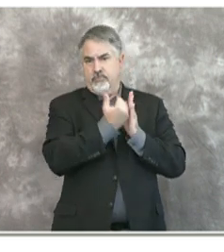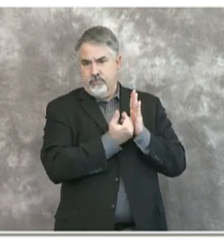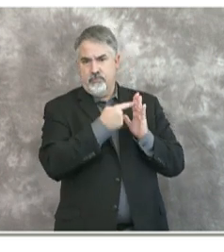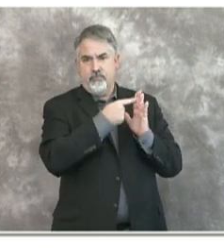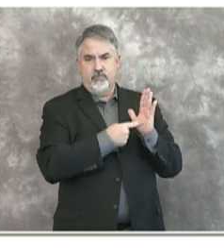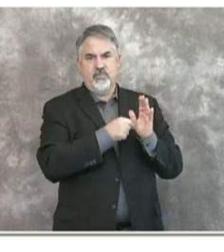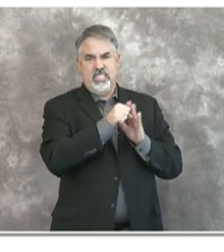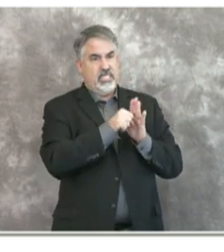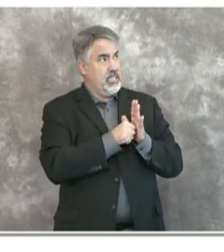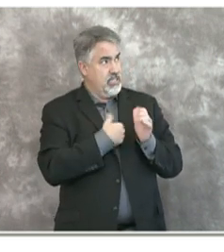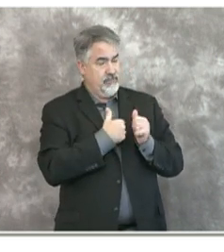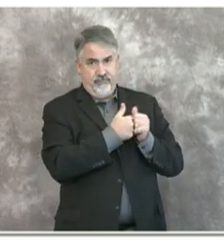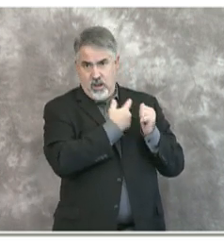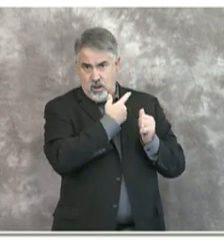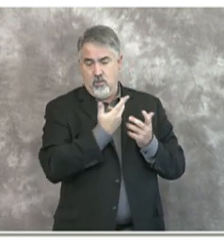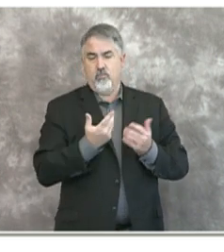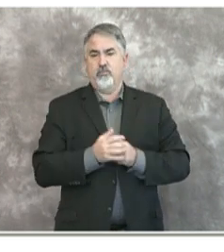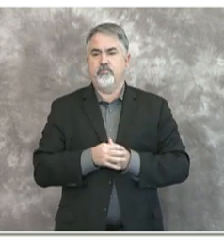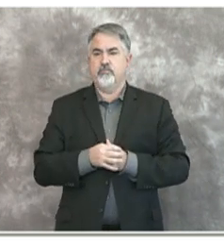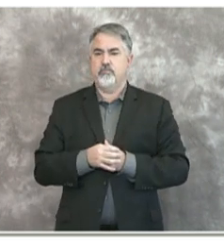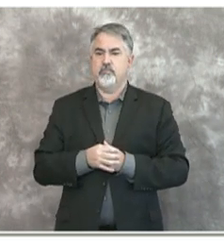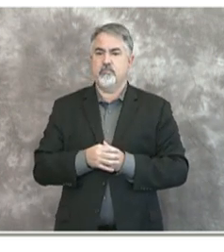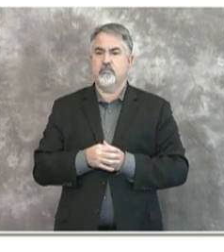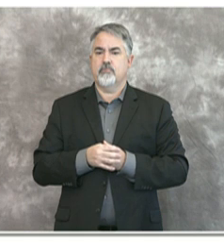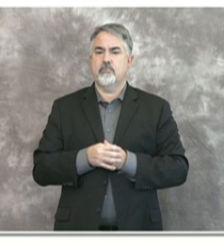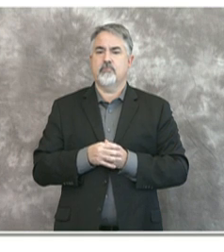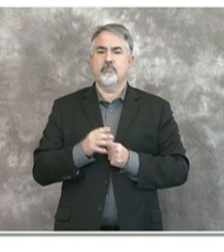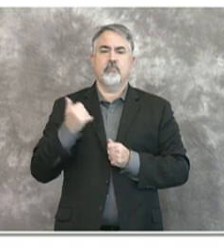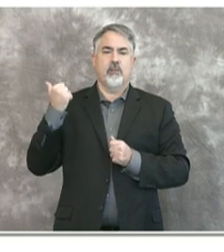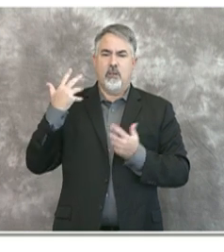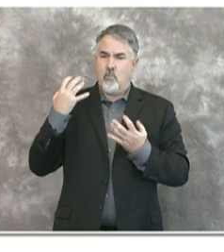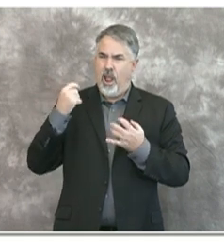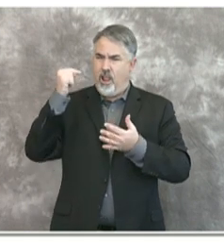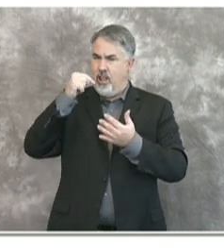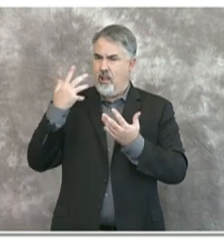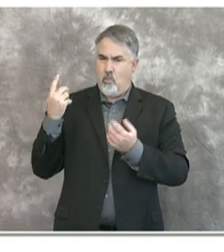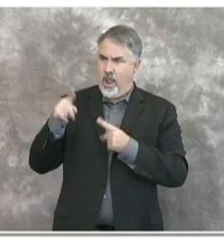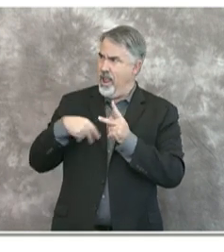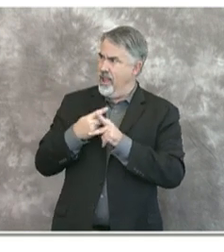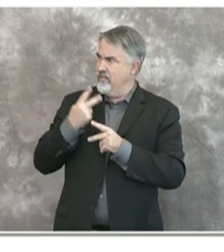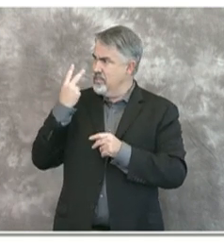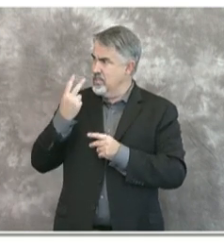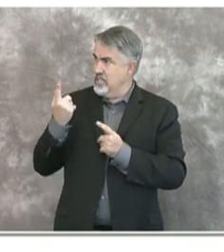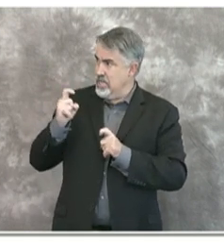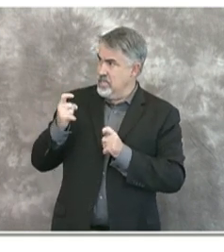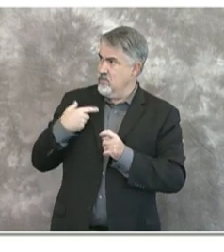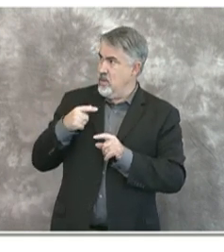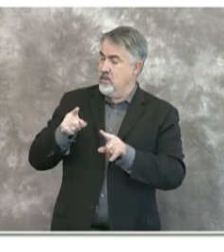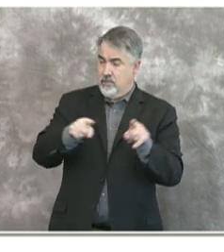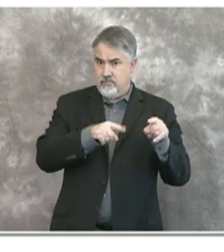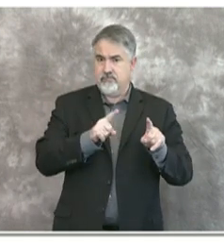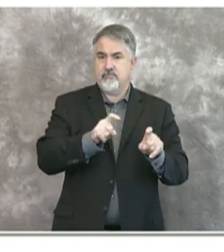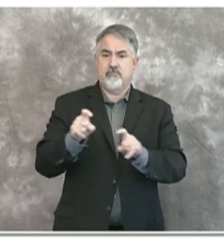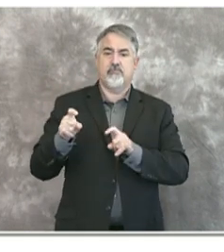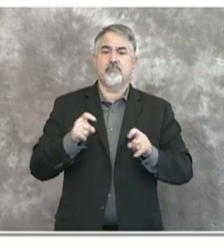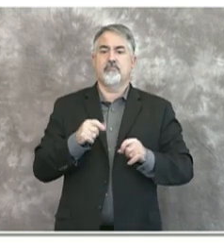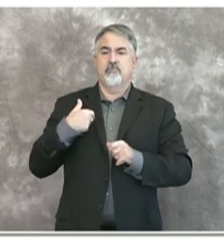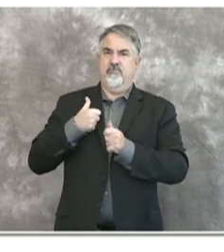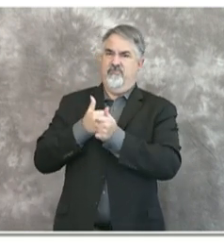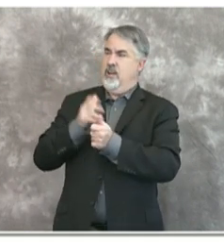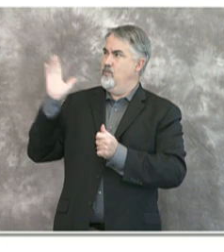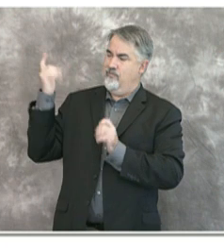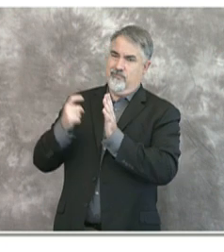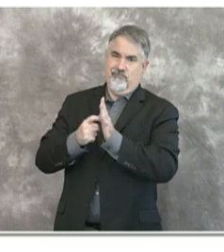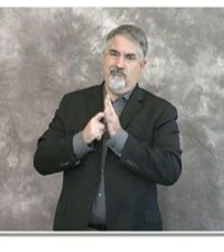California for the types of numbers that they would like to see. And so we're going to continue to strive to hit that goal and continue to work. But